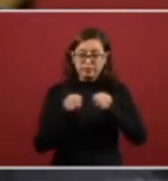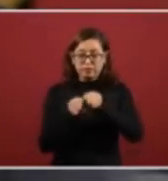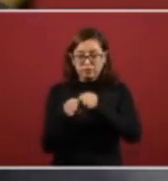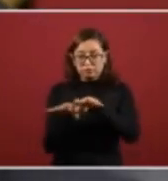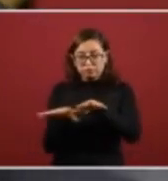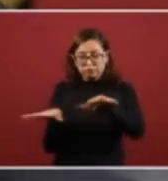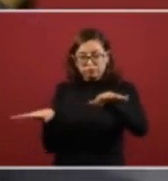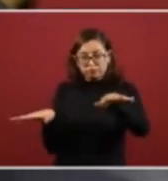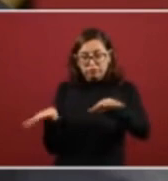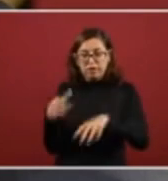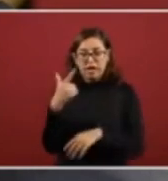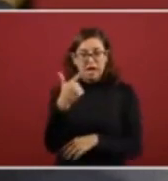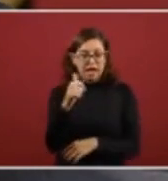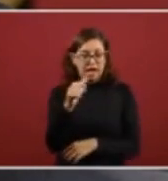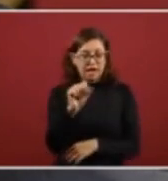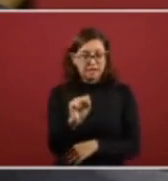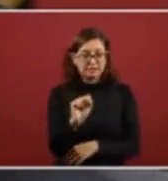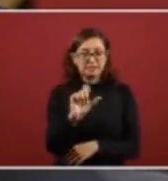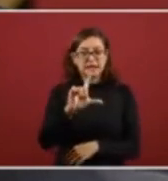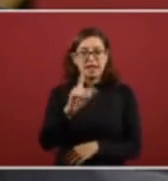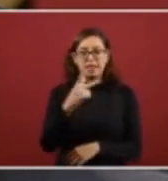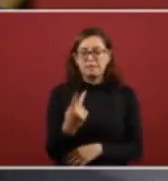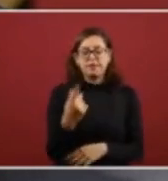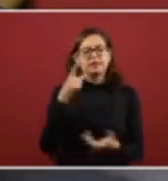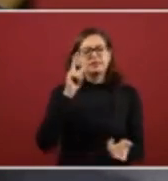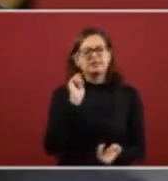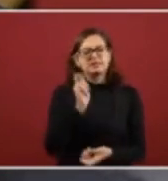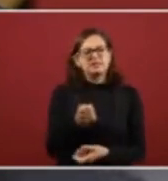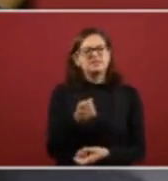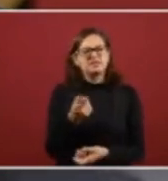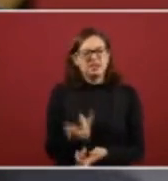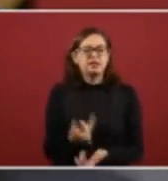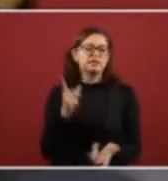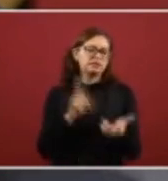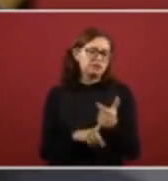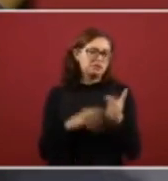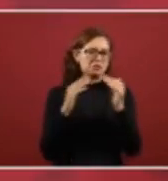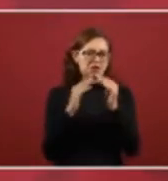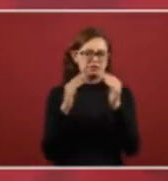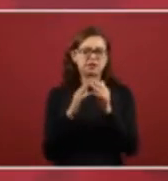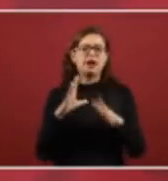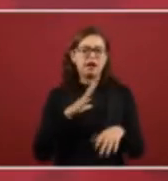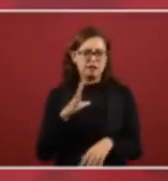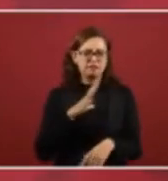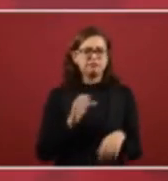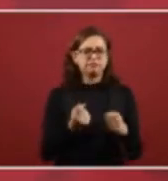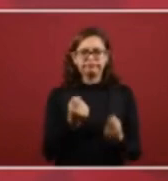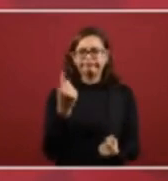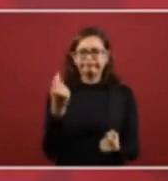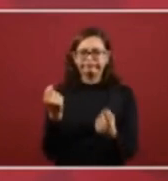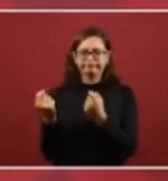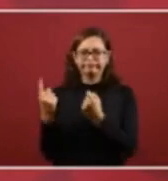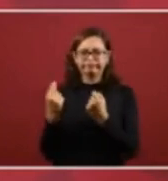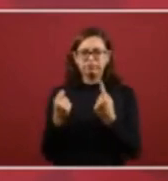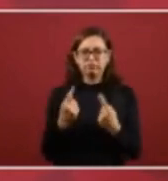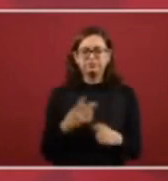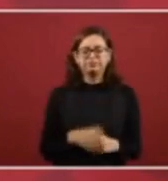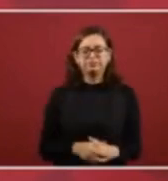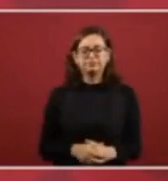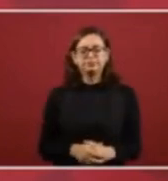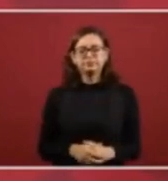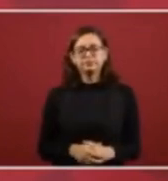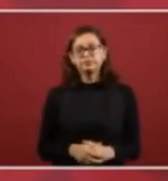it distributes LP gas. And that's the one that they use in homes of our country. And